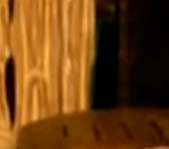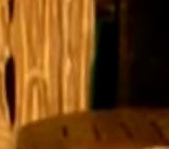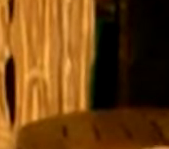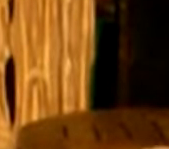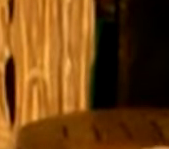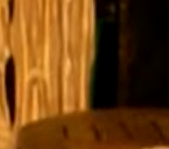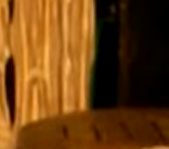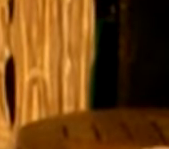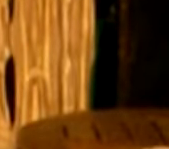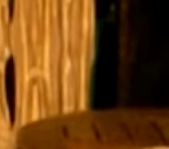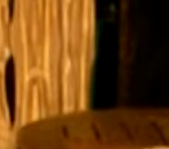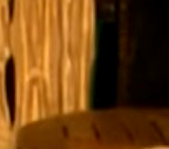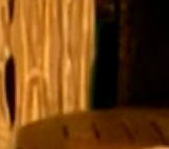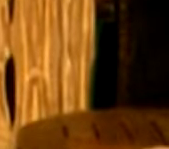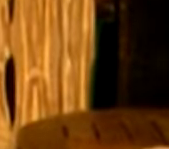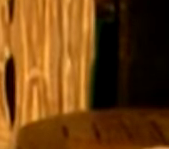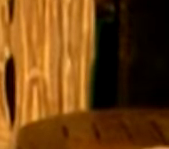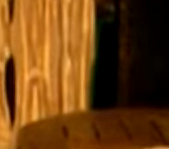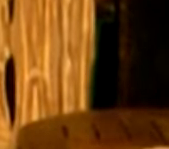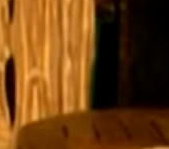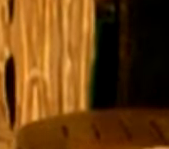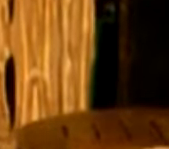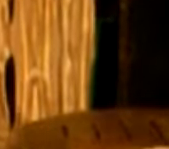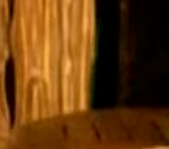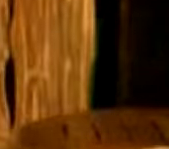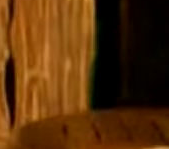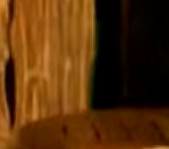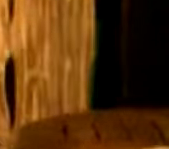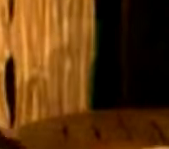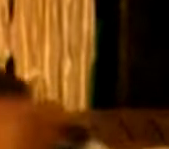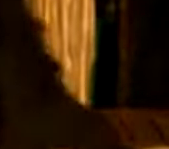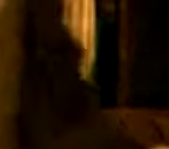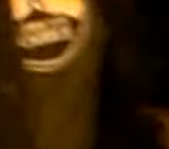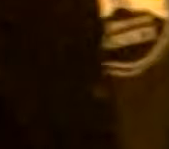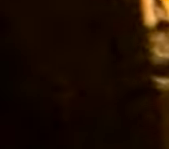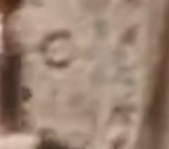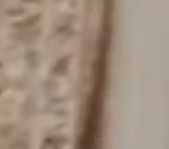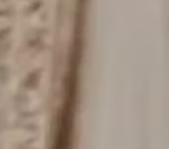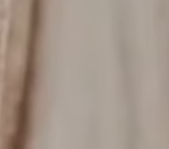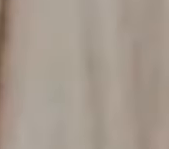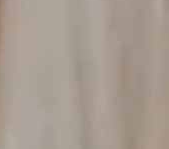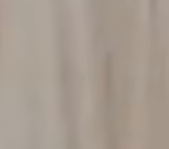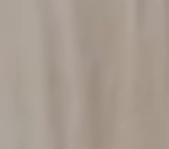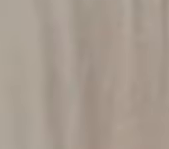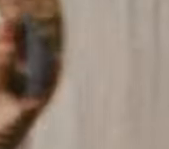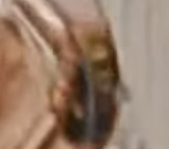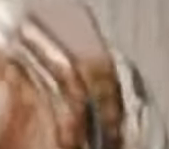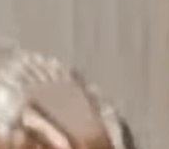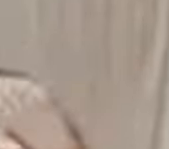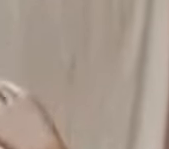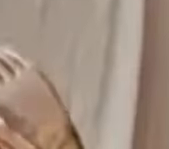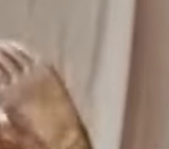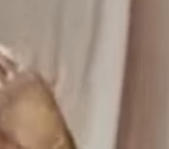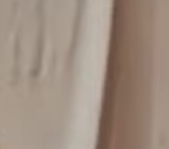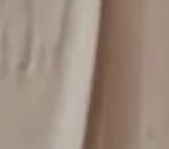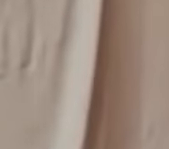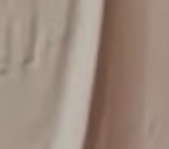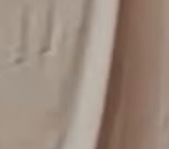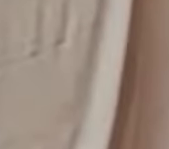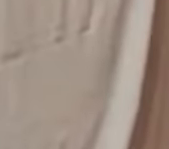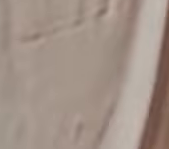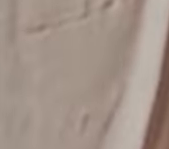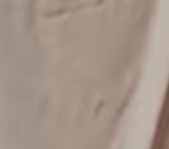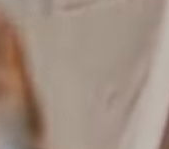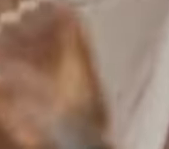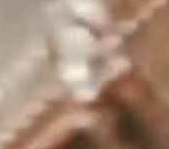For me, the people you're celebrating today are the people who have fought for the freedoms of this country. Somebody called a liar.